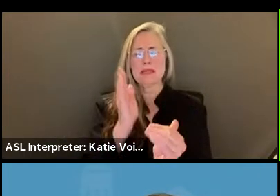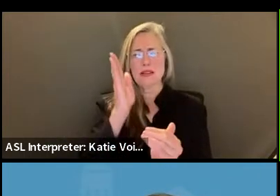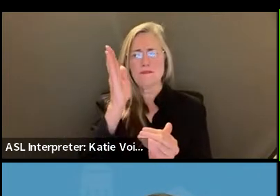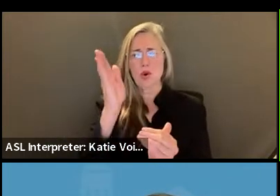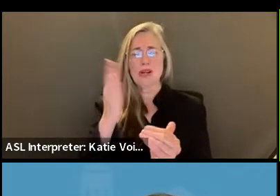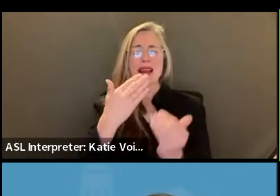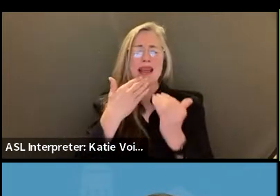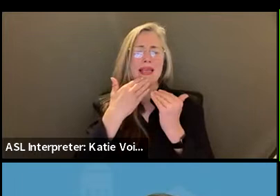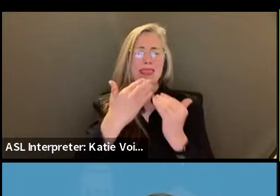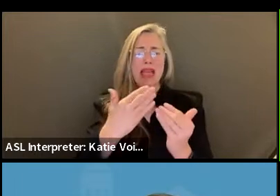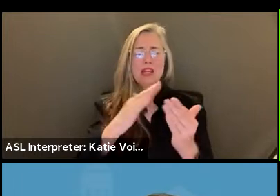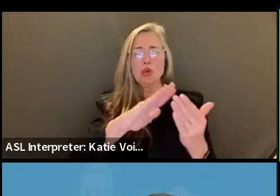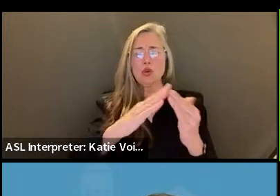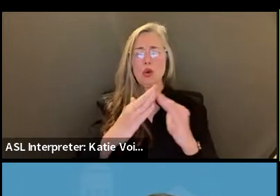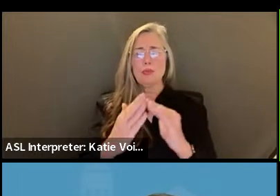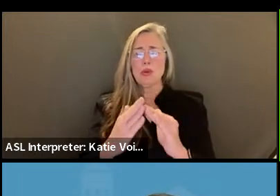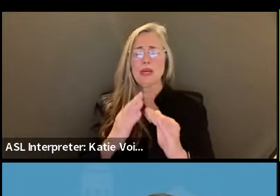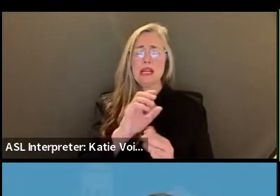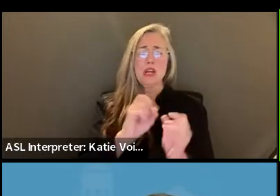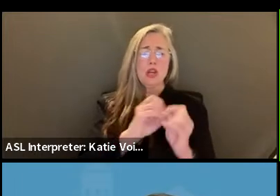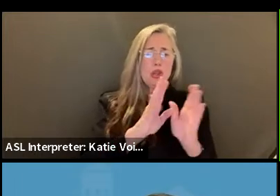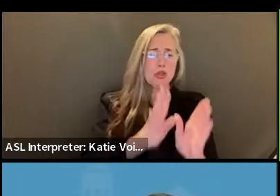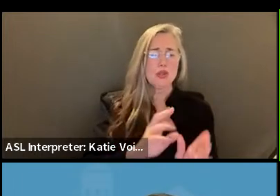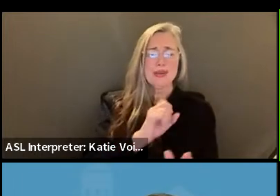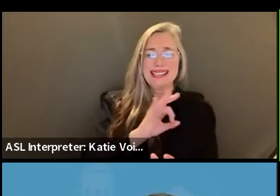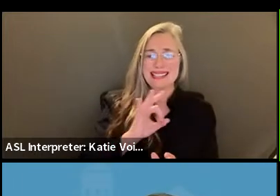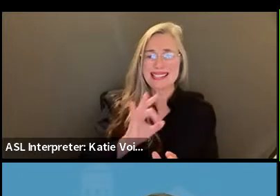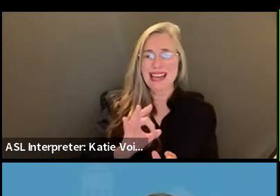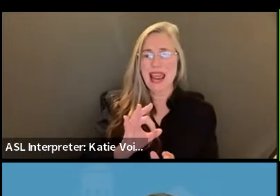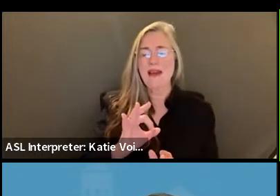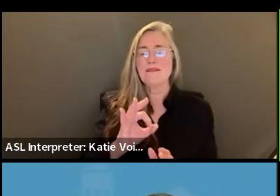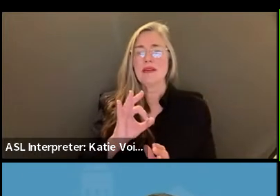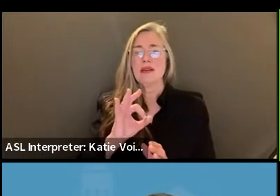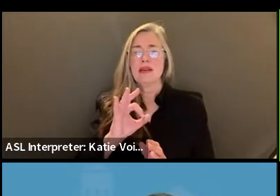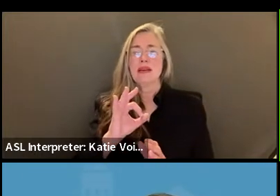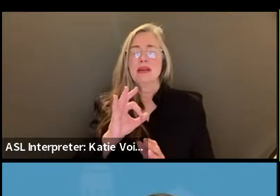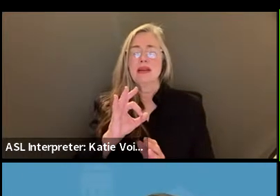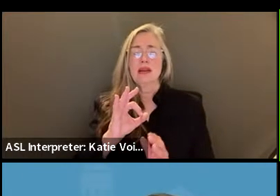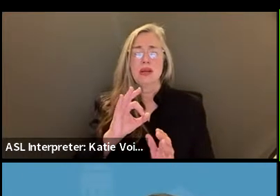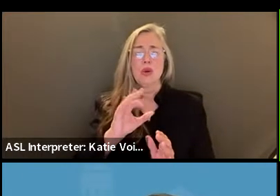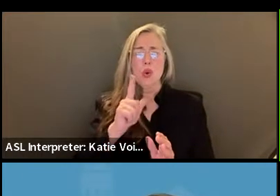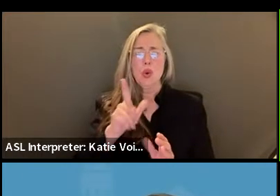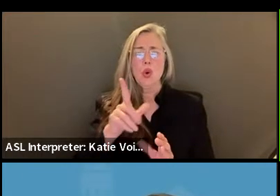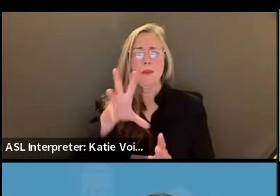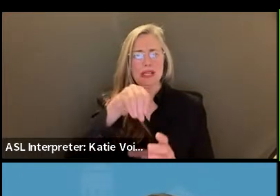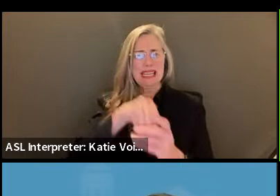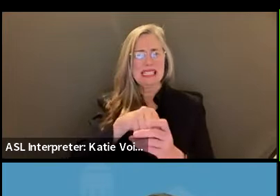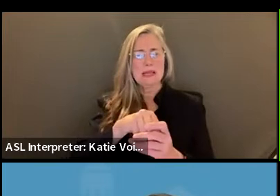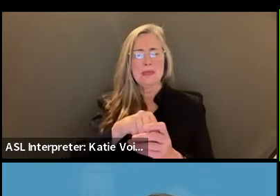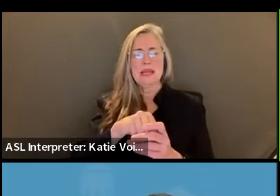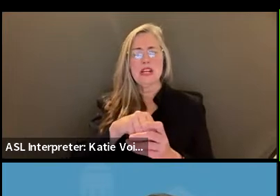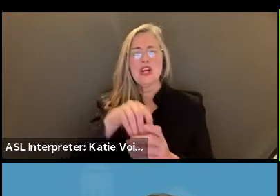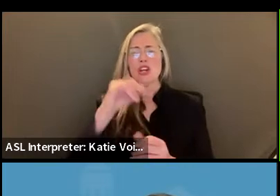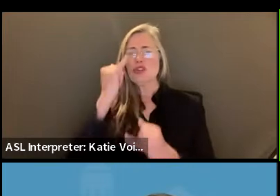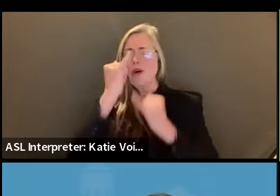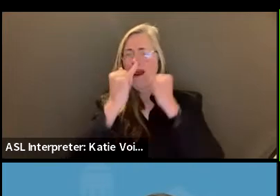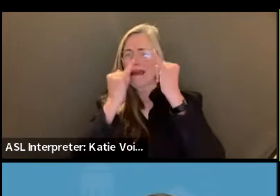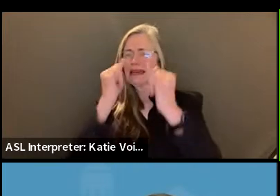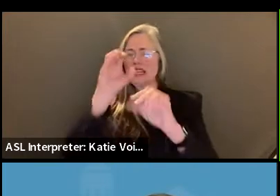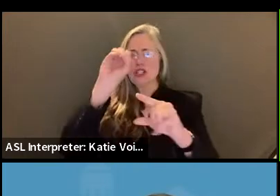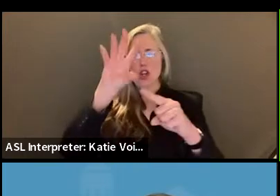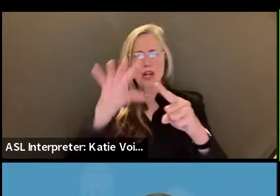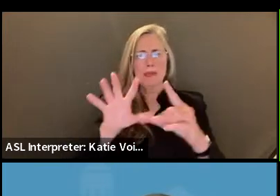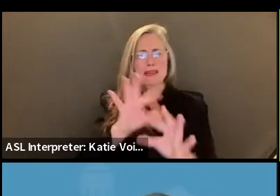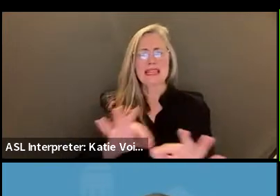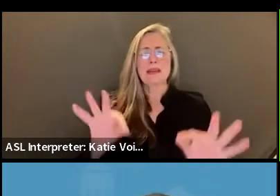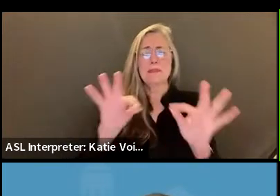to all the community members, students, staff members who participated in this. Your contributions are very, very, very important to us and to